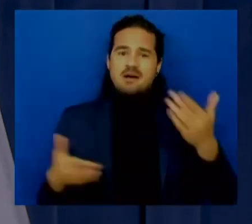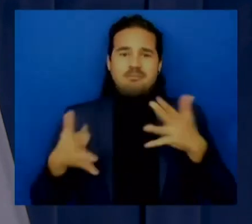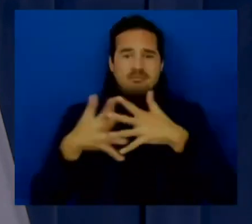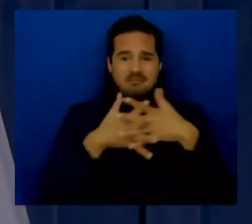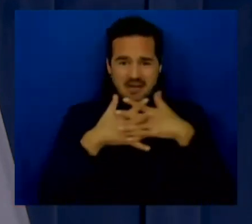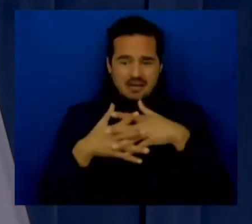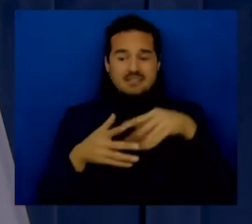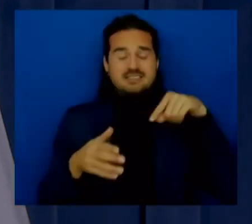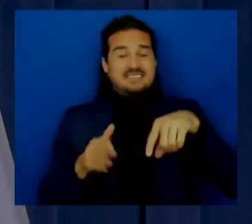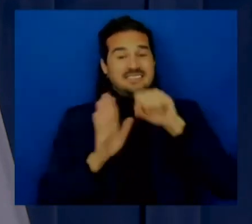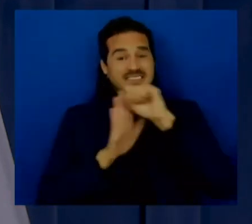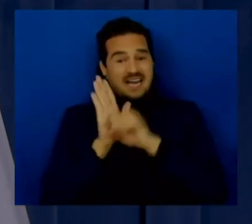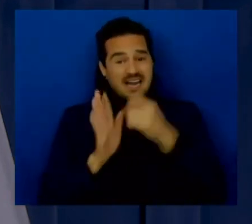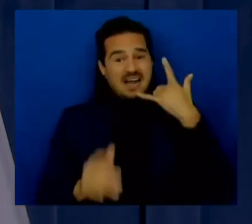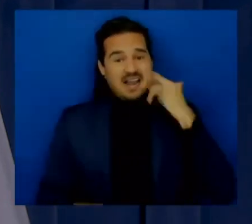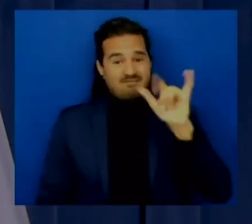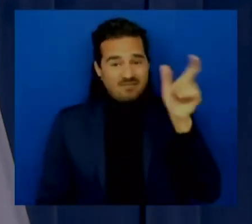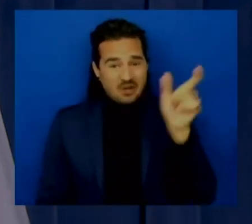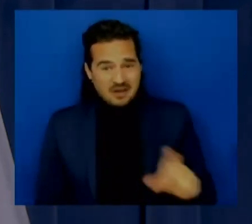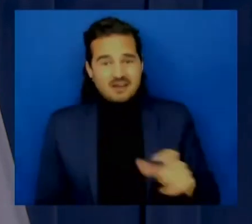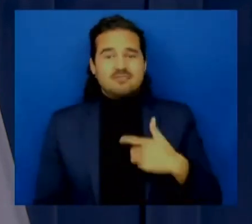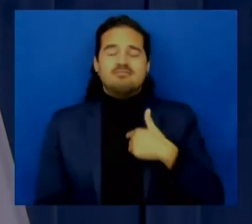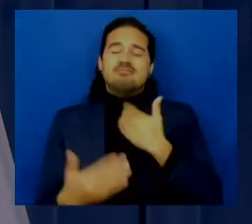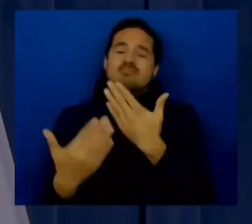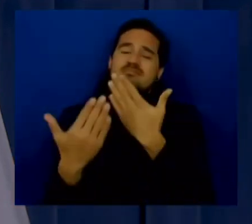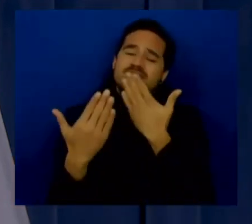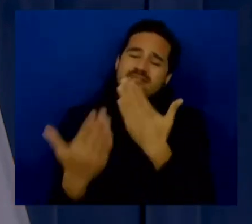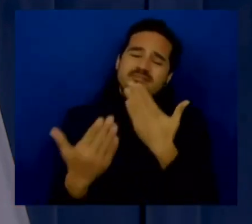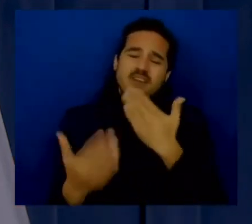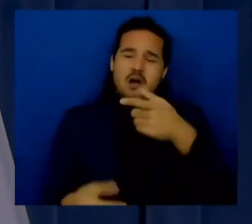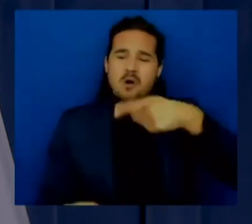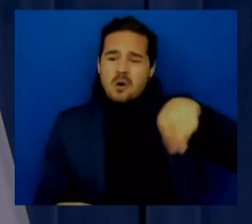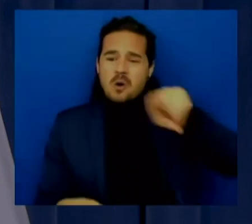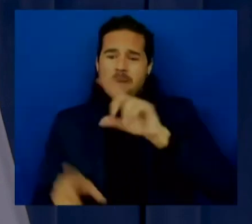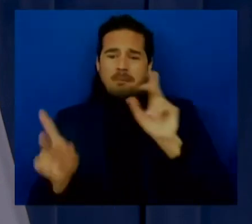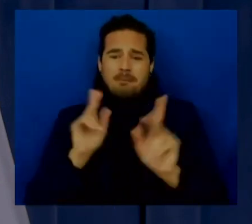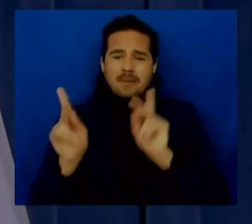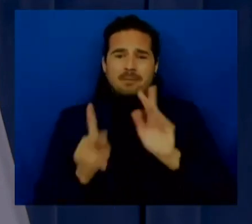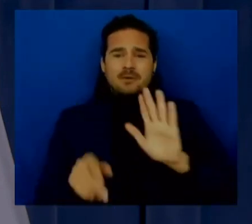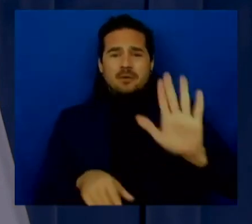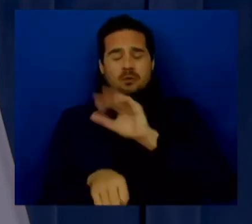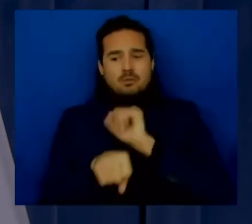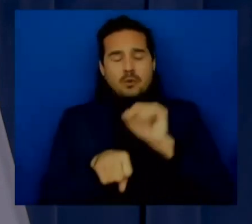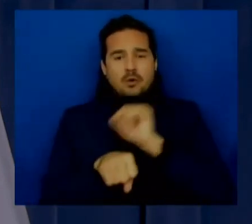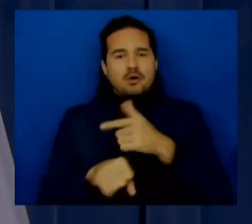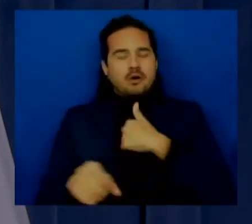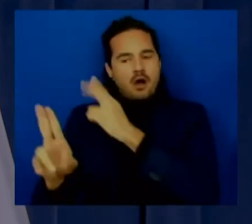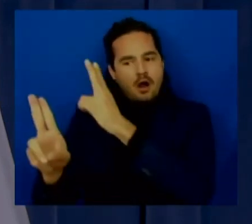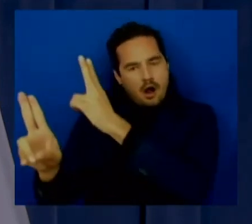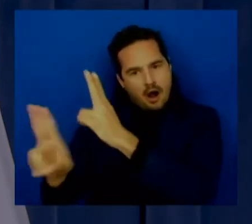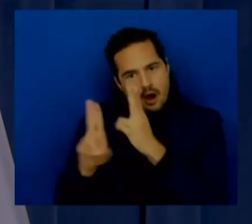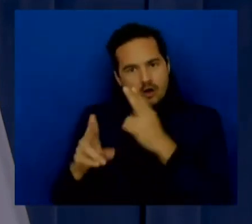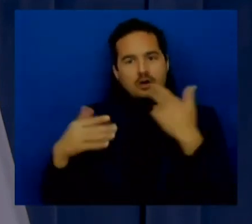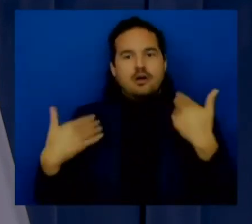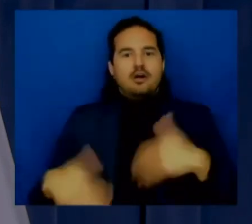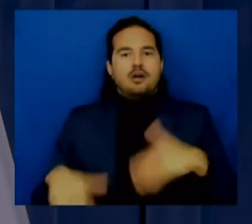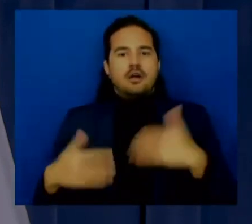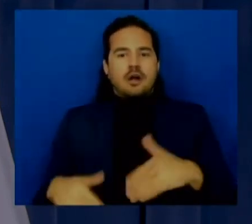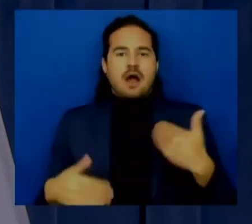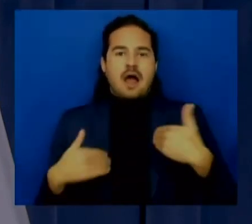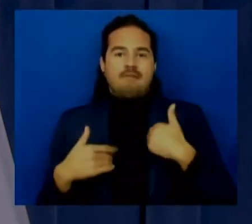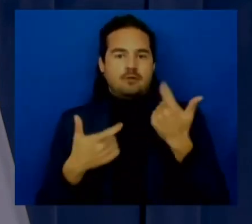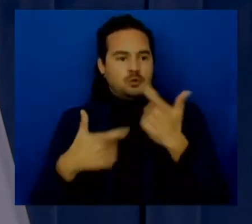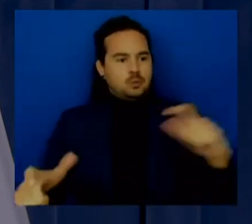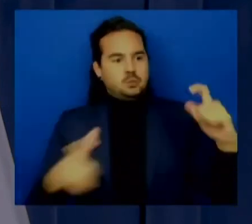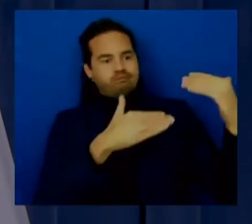with gratitude, humbled by the enormity of the task ahead of us, not naive that good enough ever